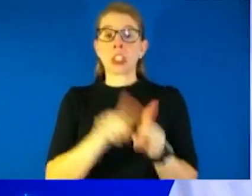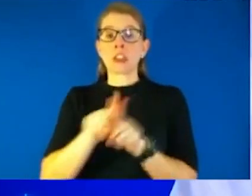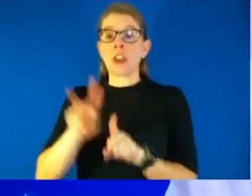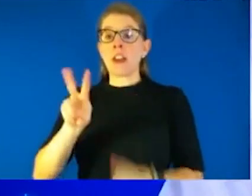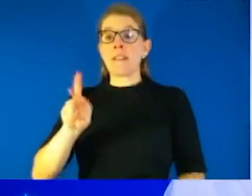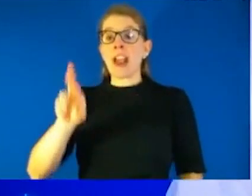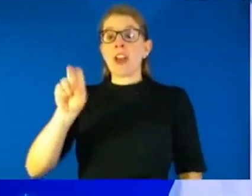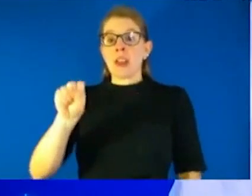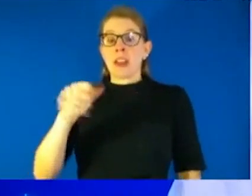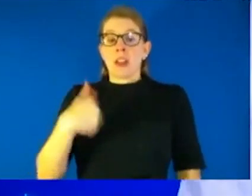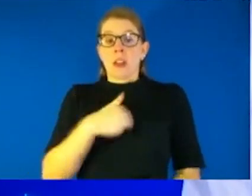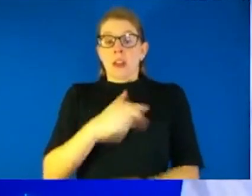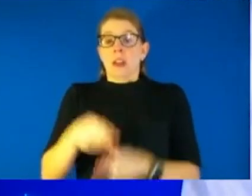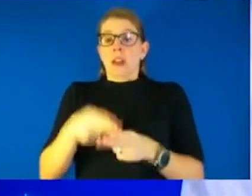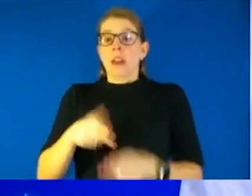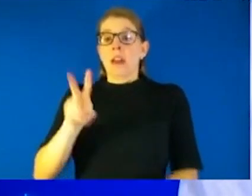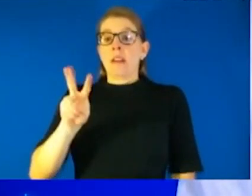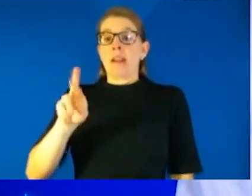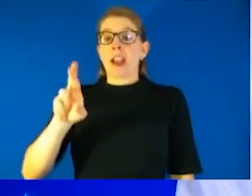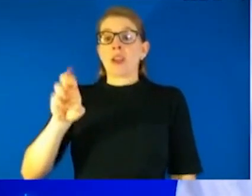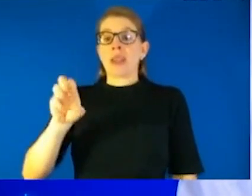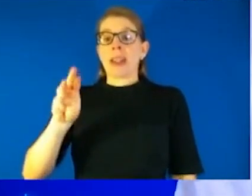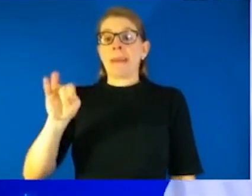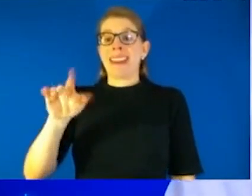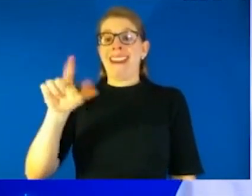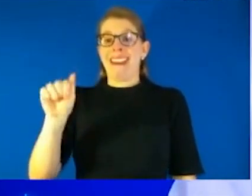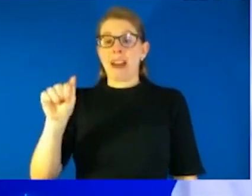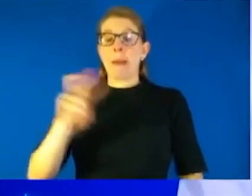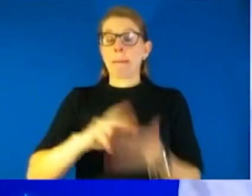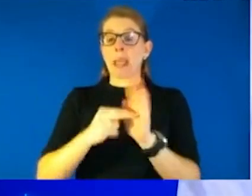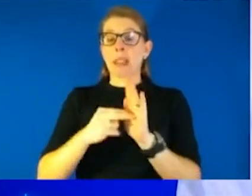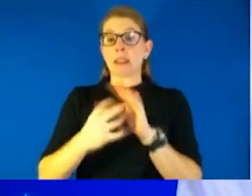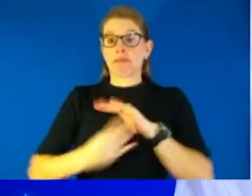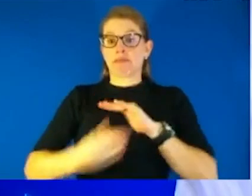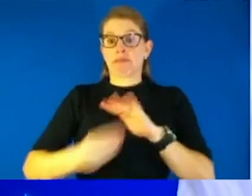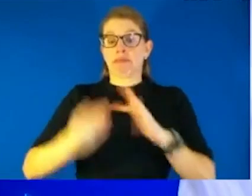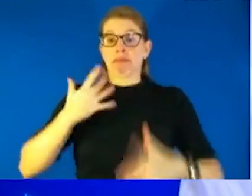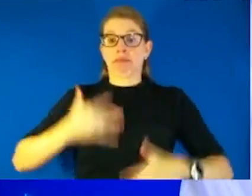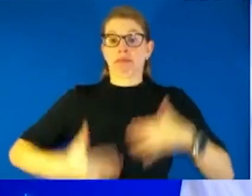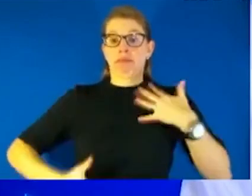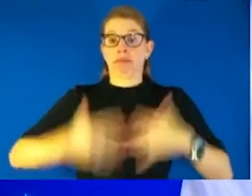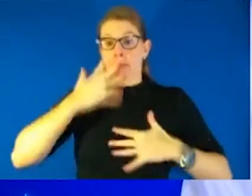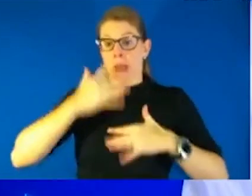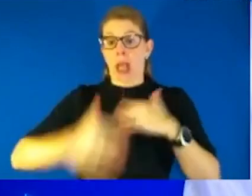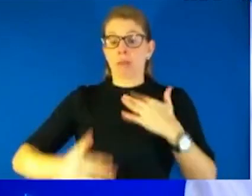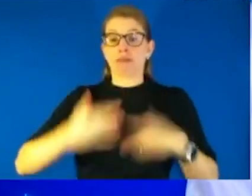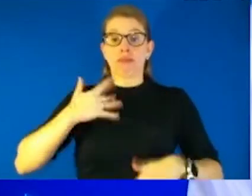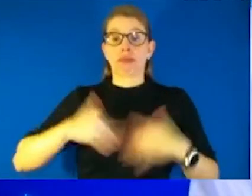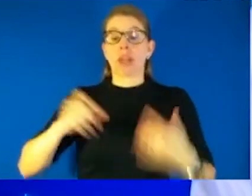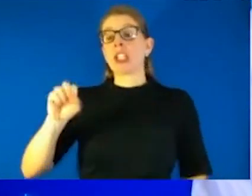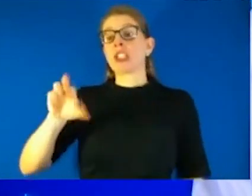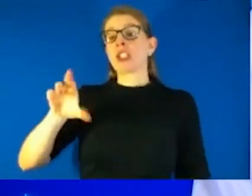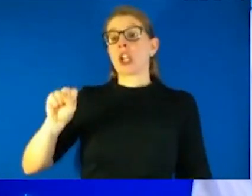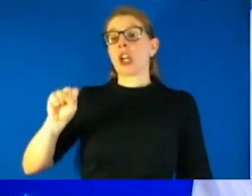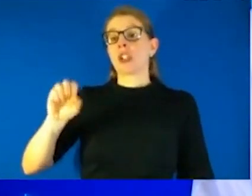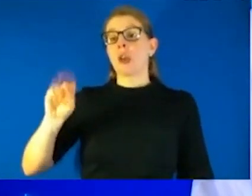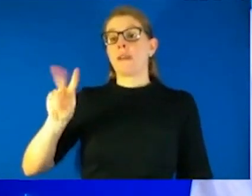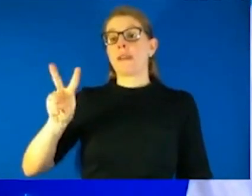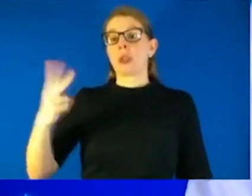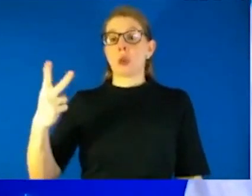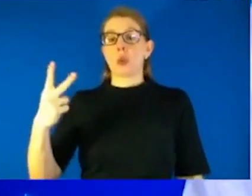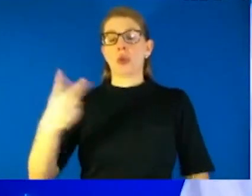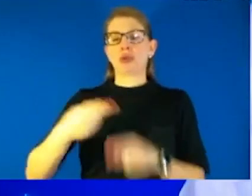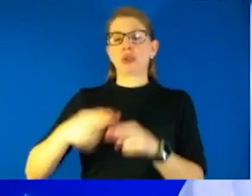call viremia, when the virus is spreading through your blood. For SARS-CoV-2, that does seem to be very short-lived, very